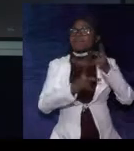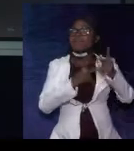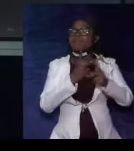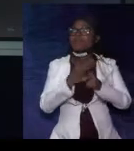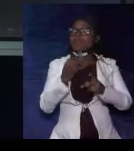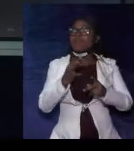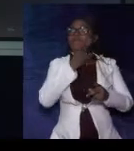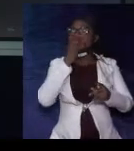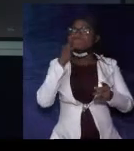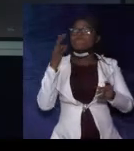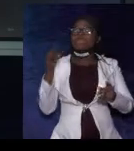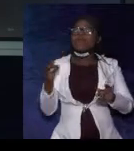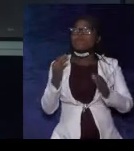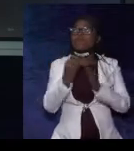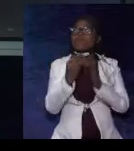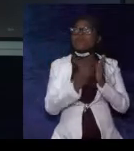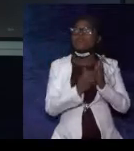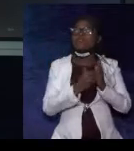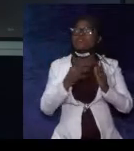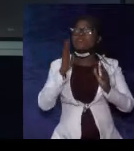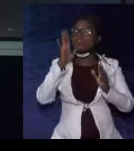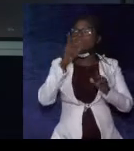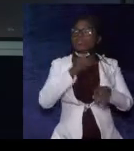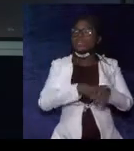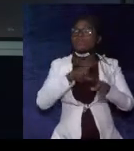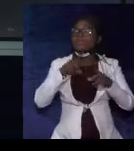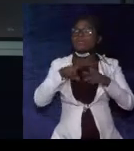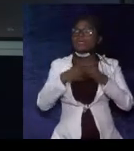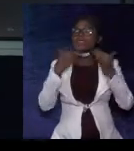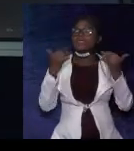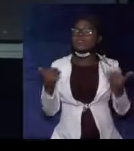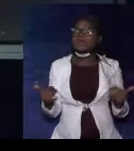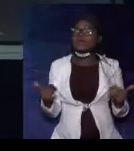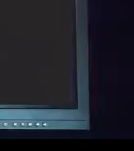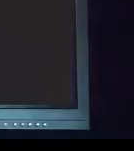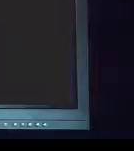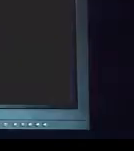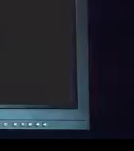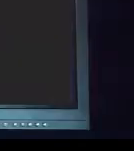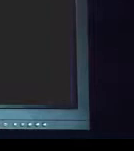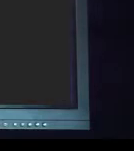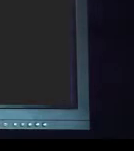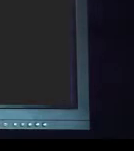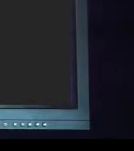5 types of farm records. Your time starts now.